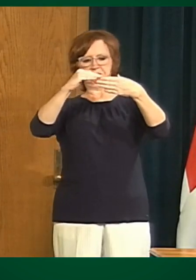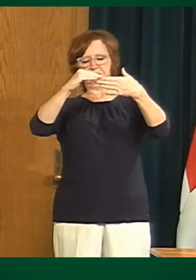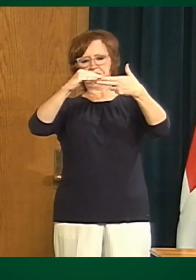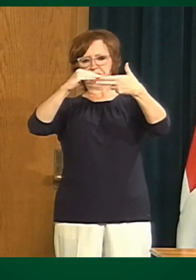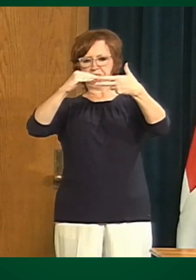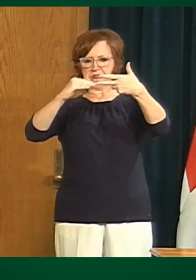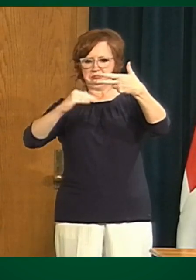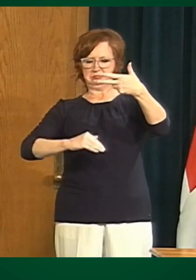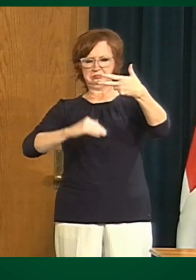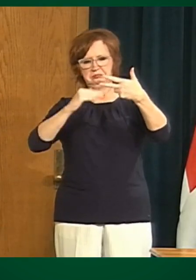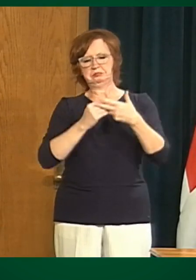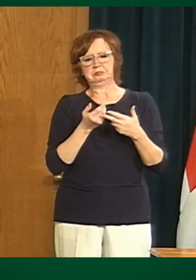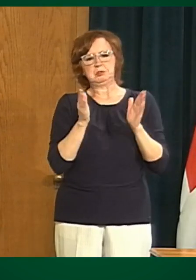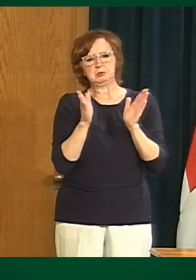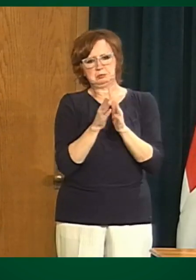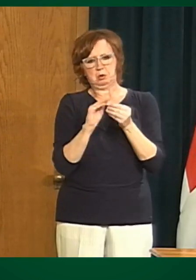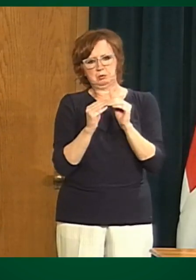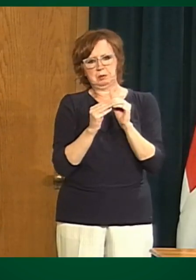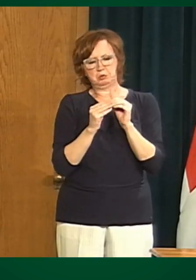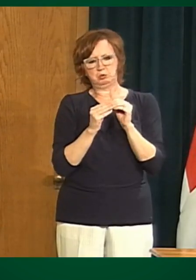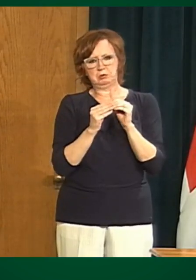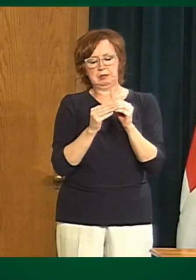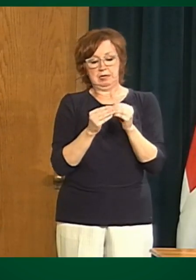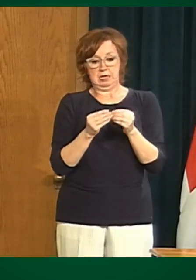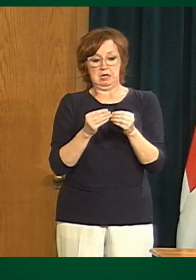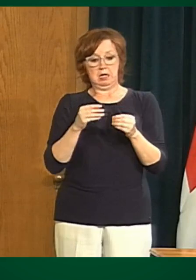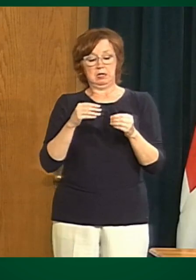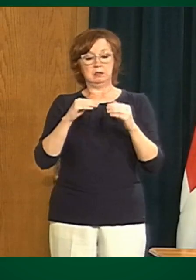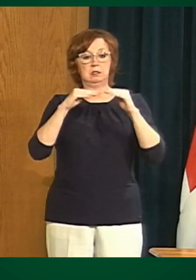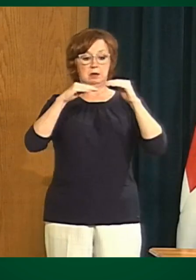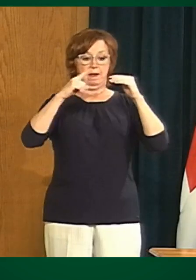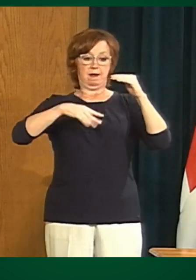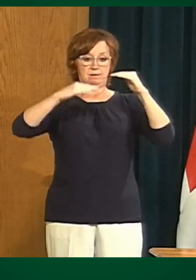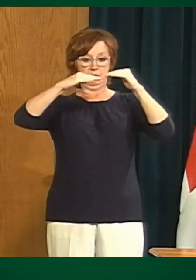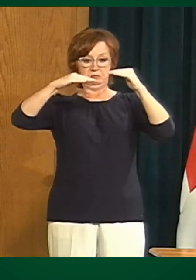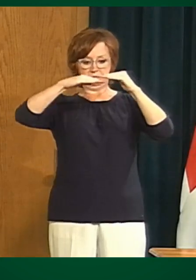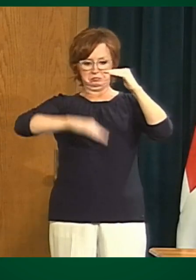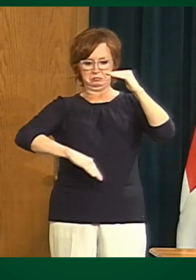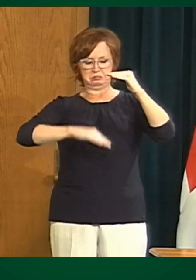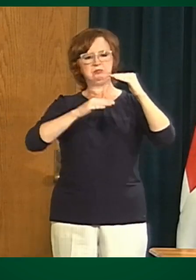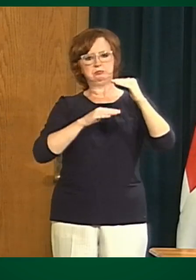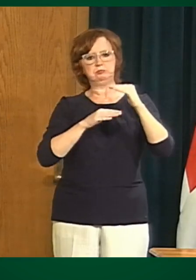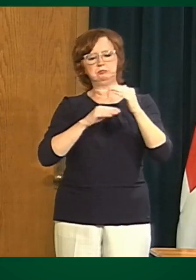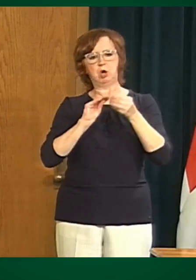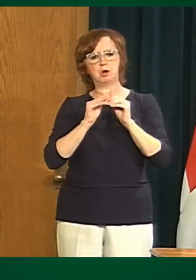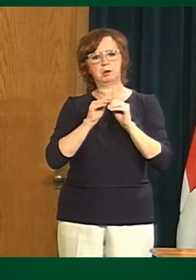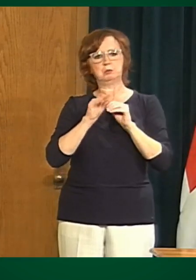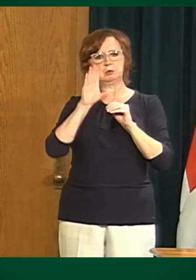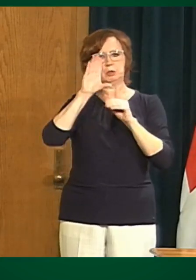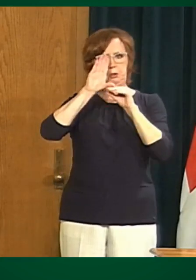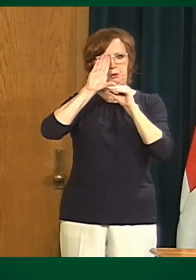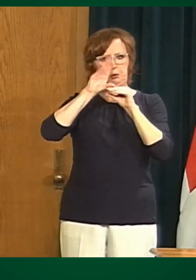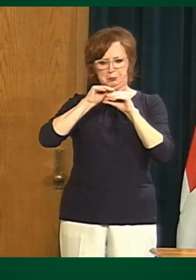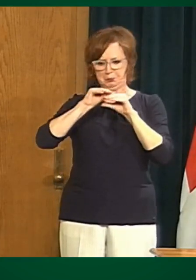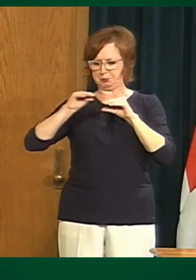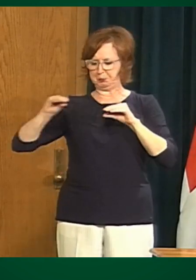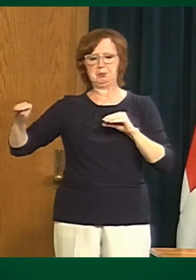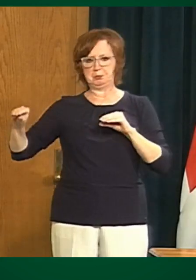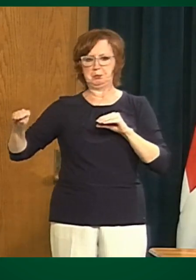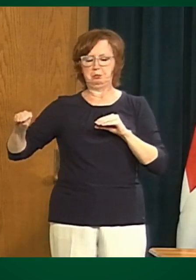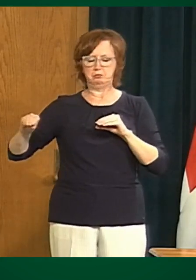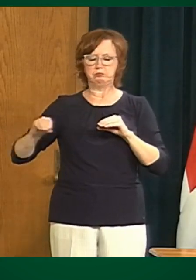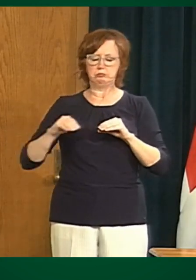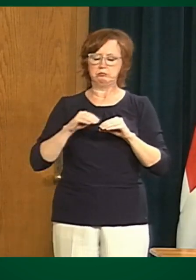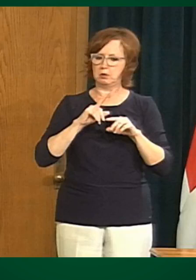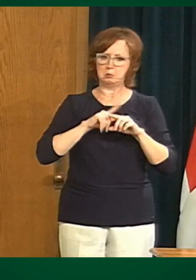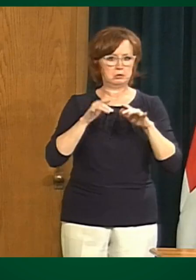curve is absolutely flat, and we need to, as the Premier said, continue to practice all the things we've